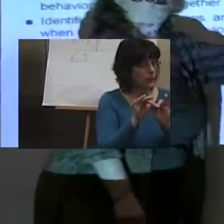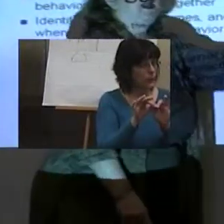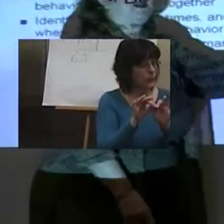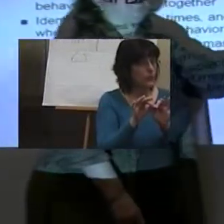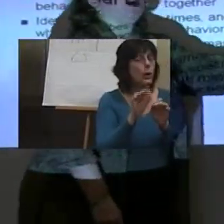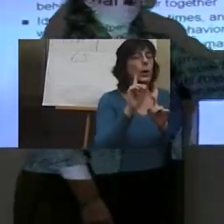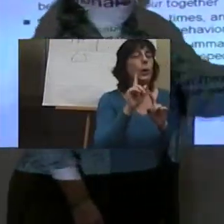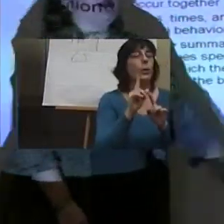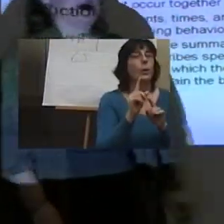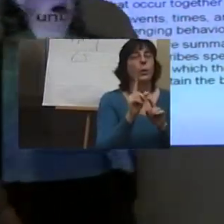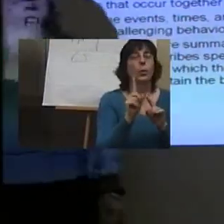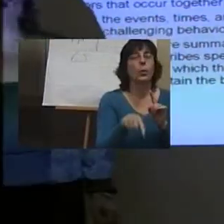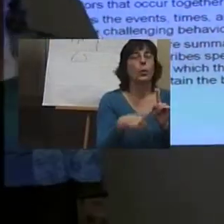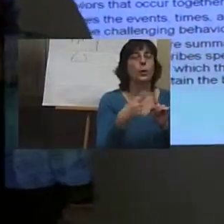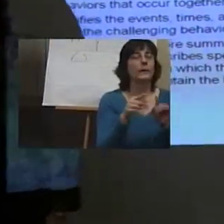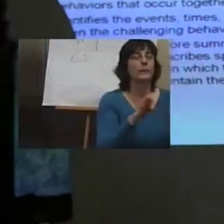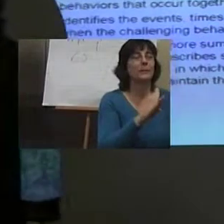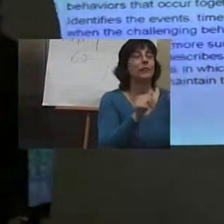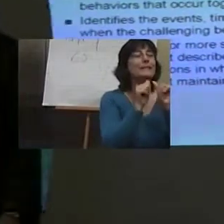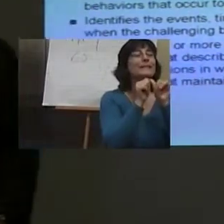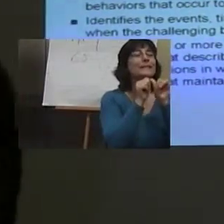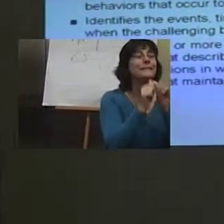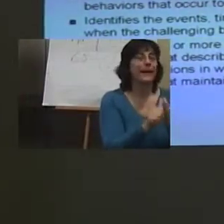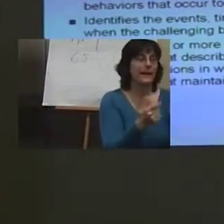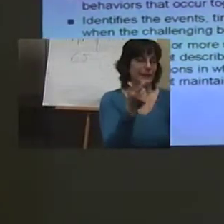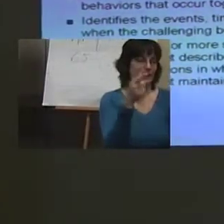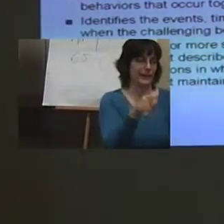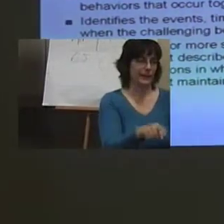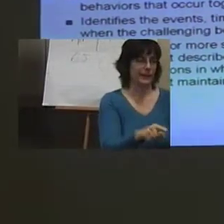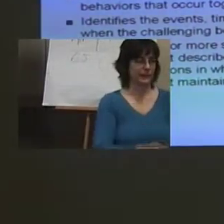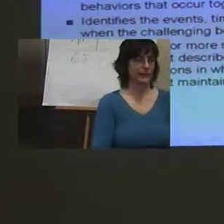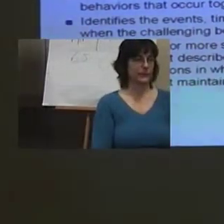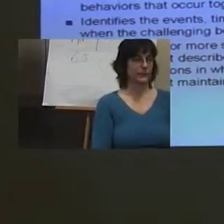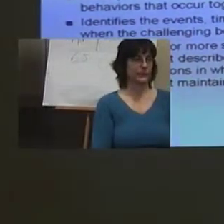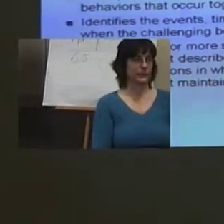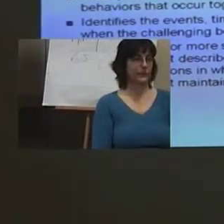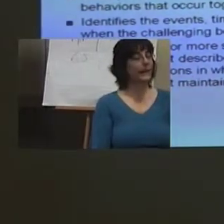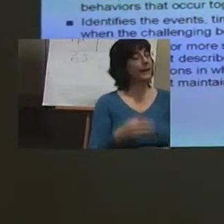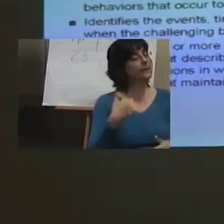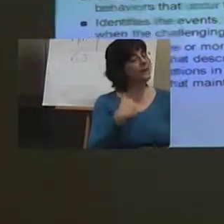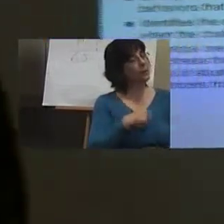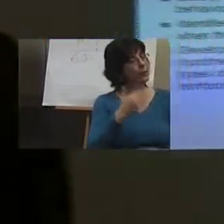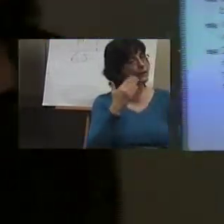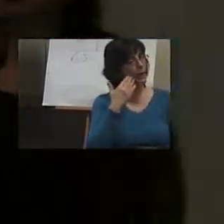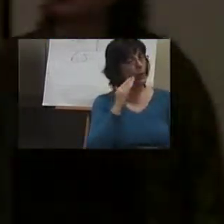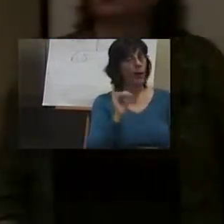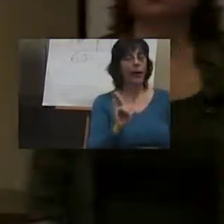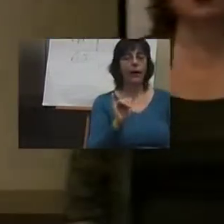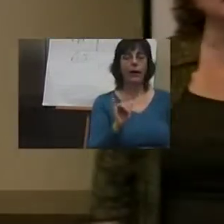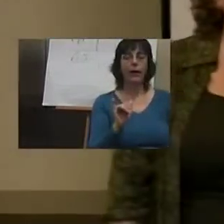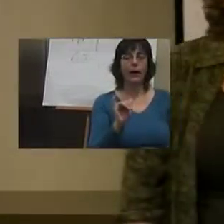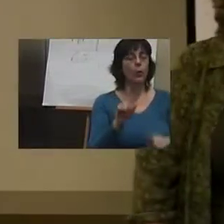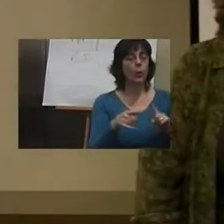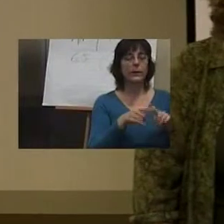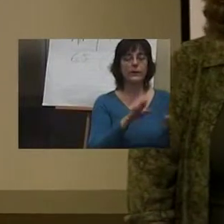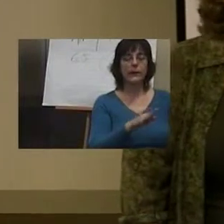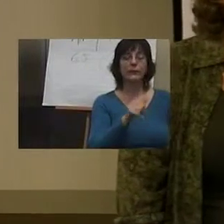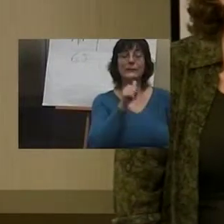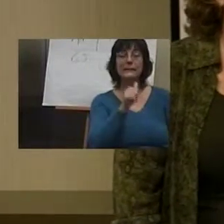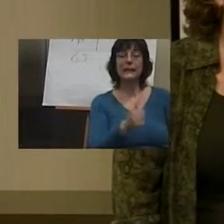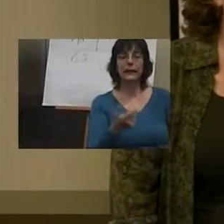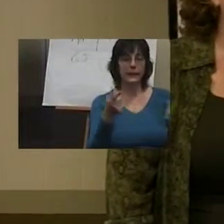the behavior not occur? Because that always gives us really good information. When is the behavior